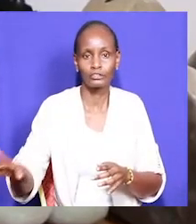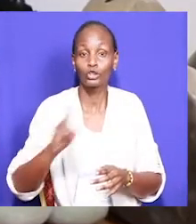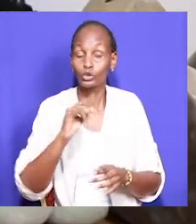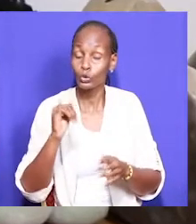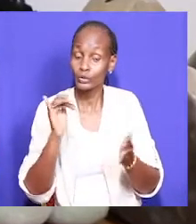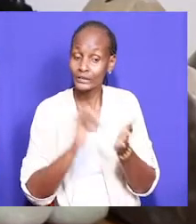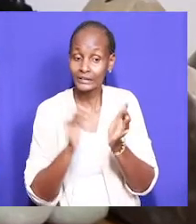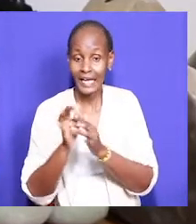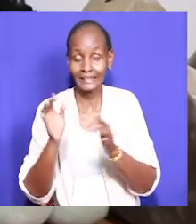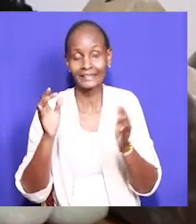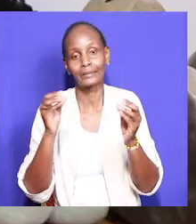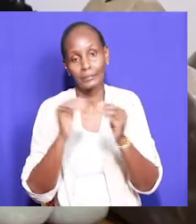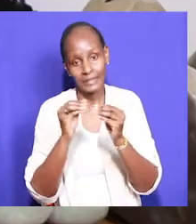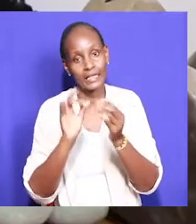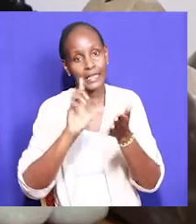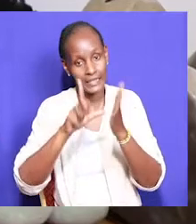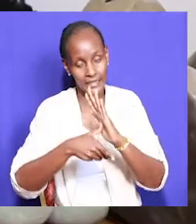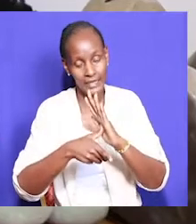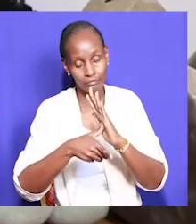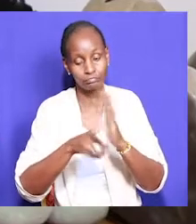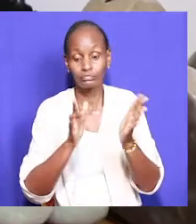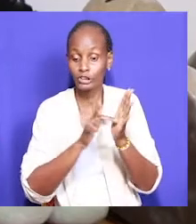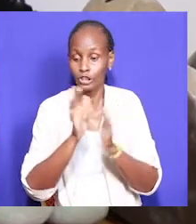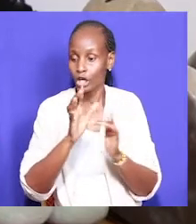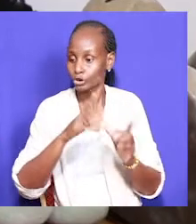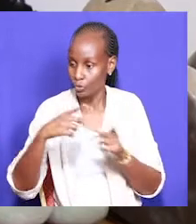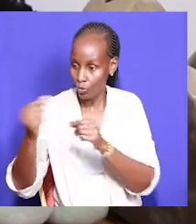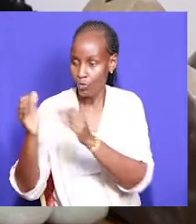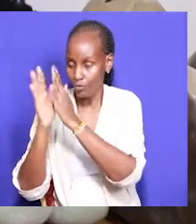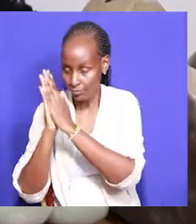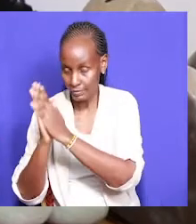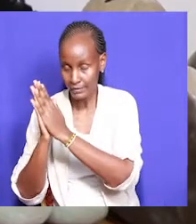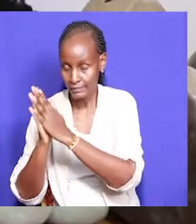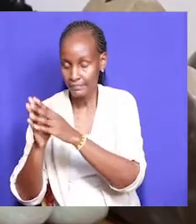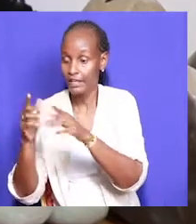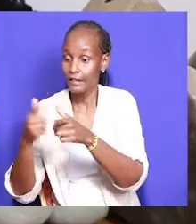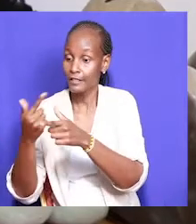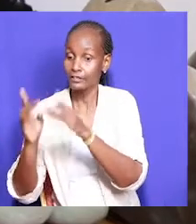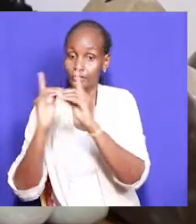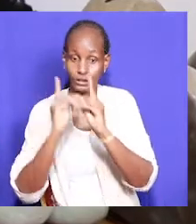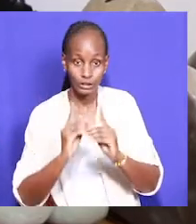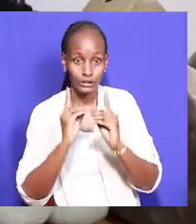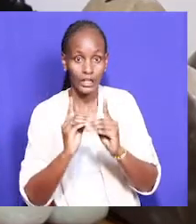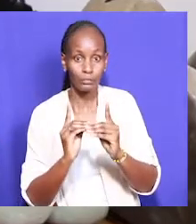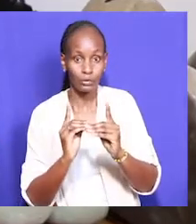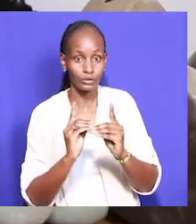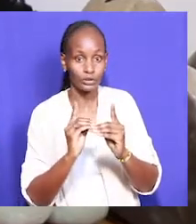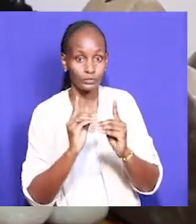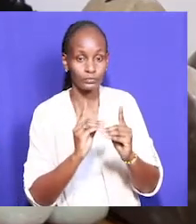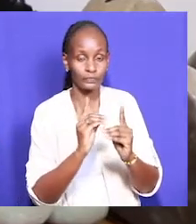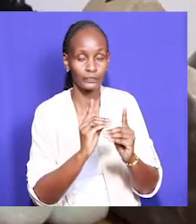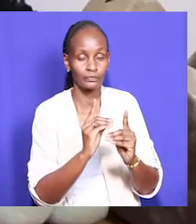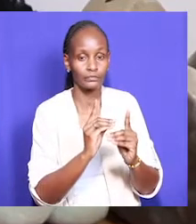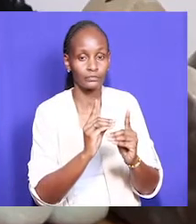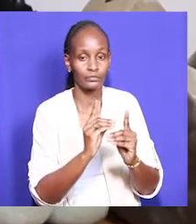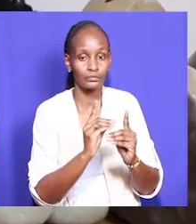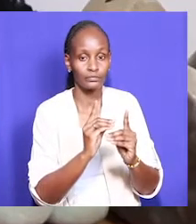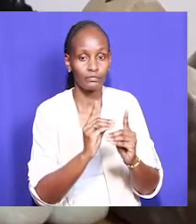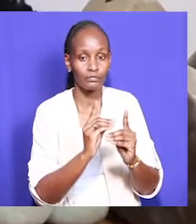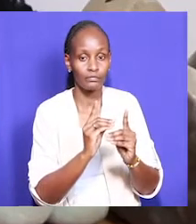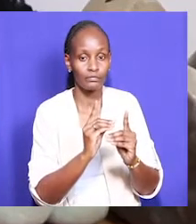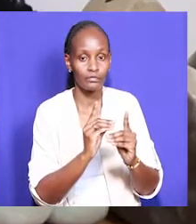later. So Jesus went to pray and the disciples had to go and leave Jesus. So this is our